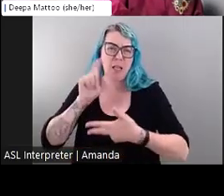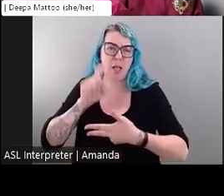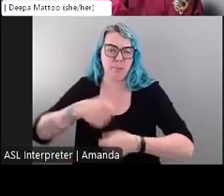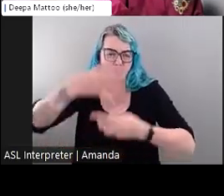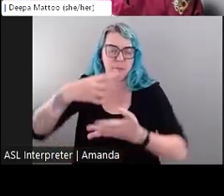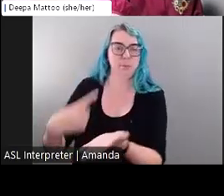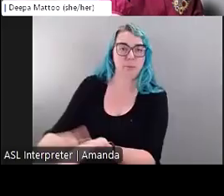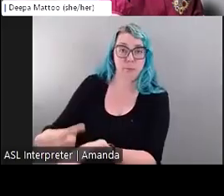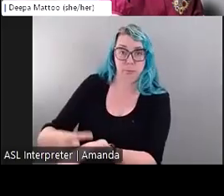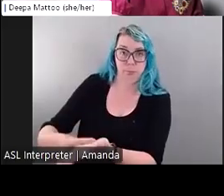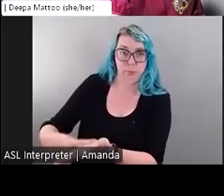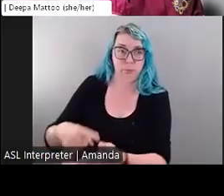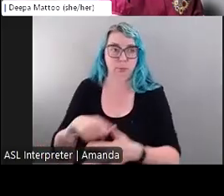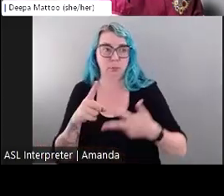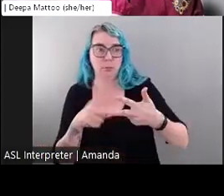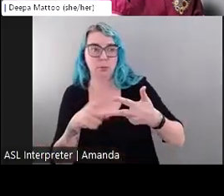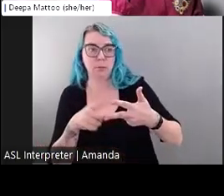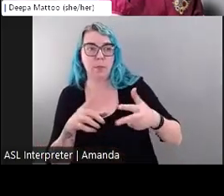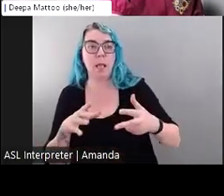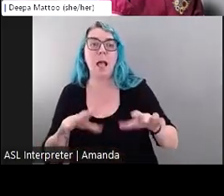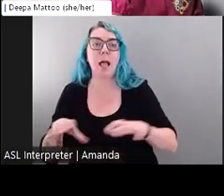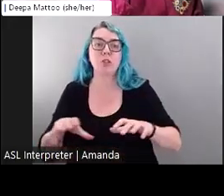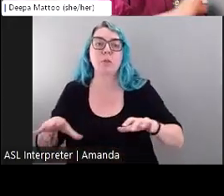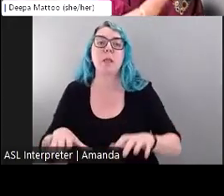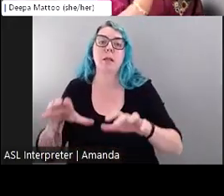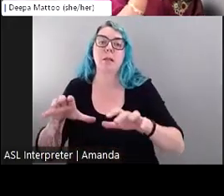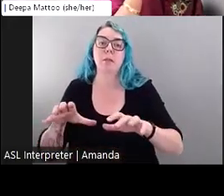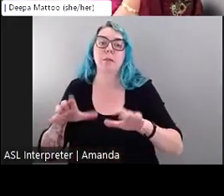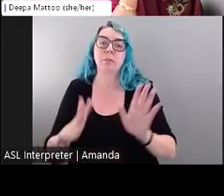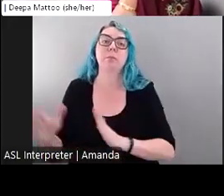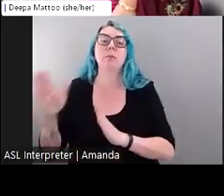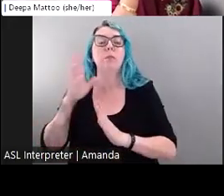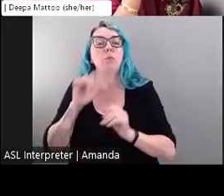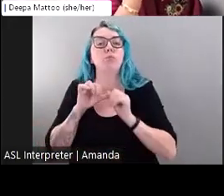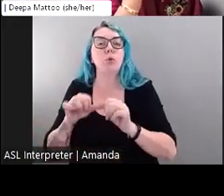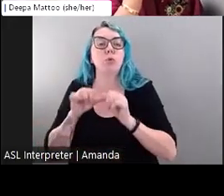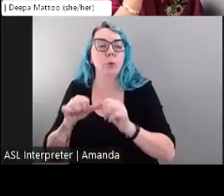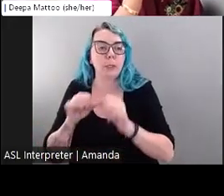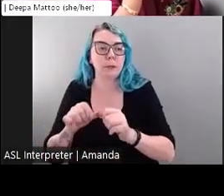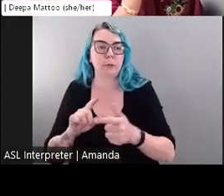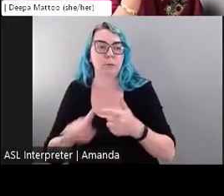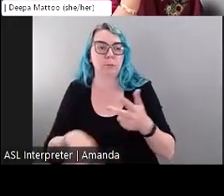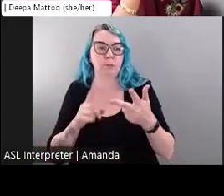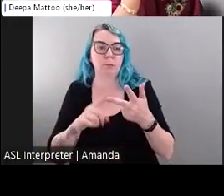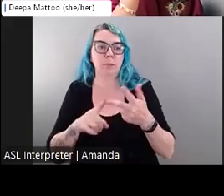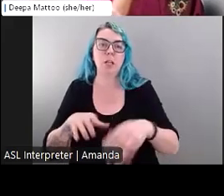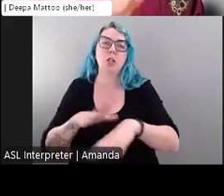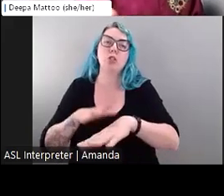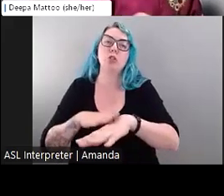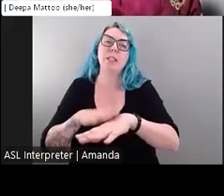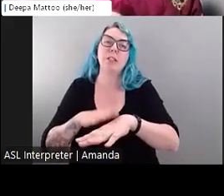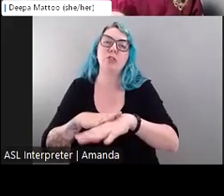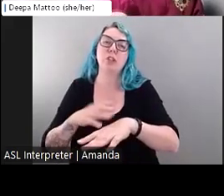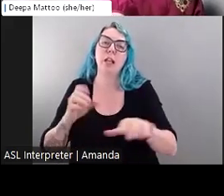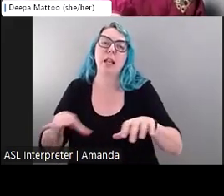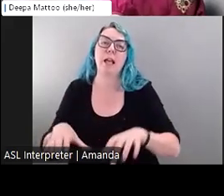management plan. And the last one is a high-risk consultation and action plan. So thank you so much for listening to